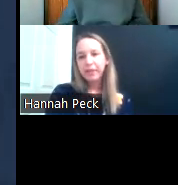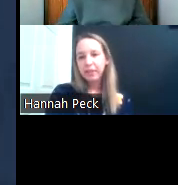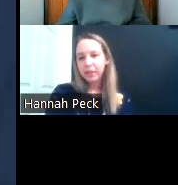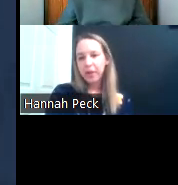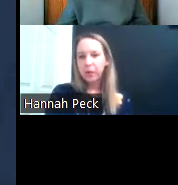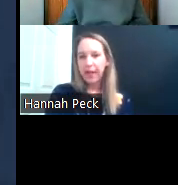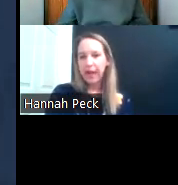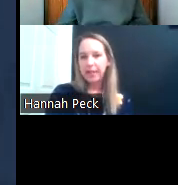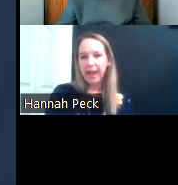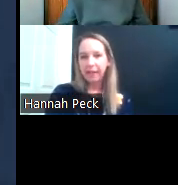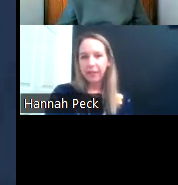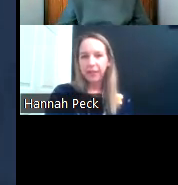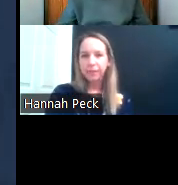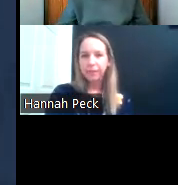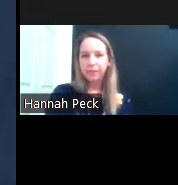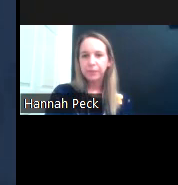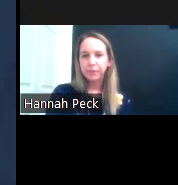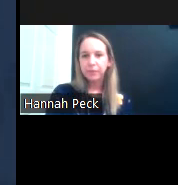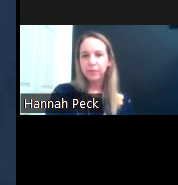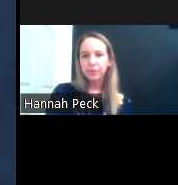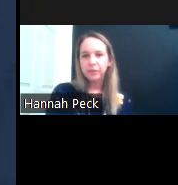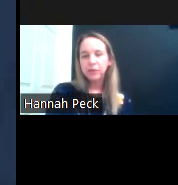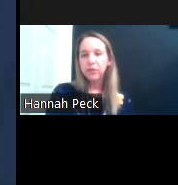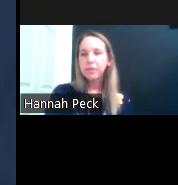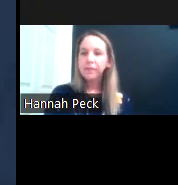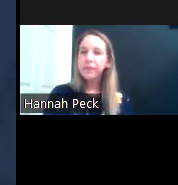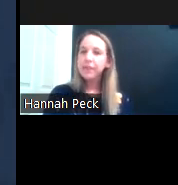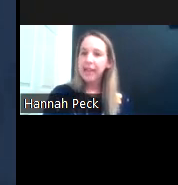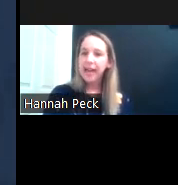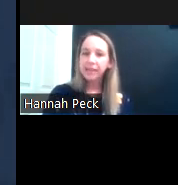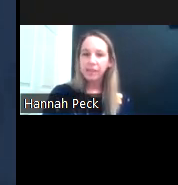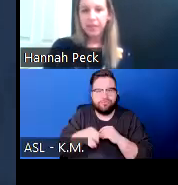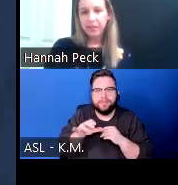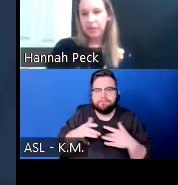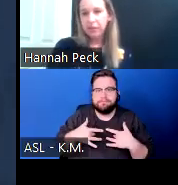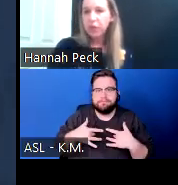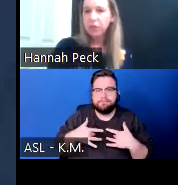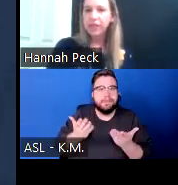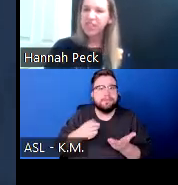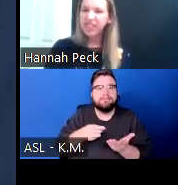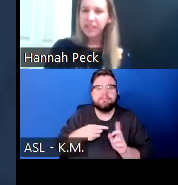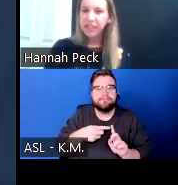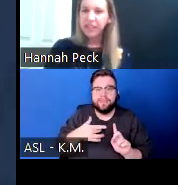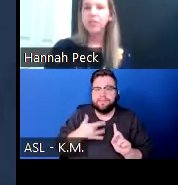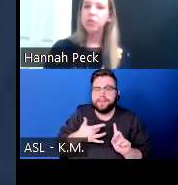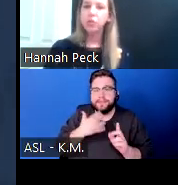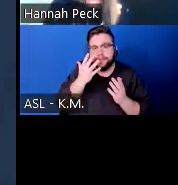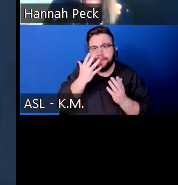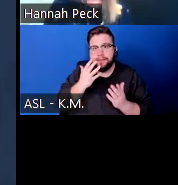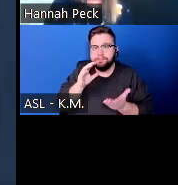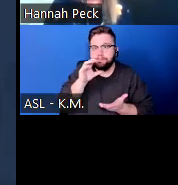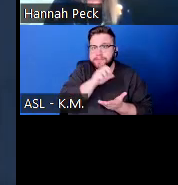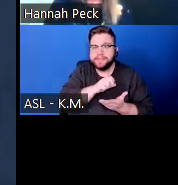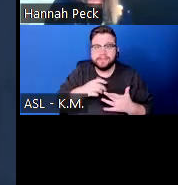then we have to think about what happened after. So they might feel sad that they missed out or guilty that they didn't do